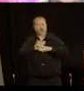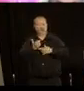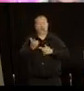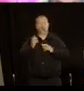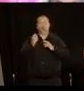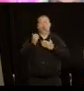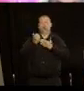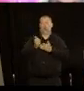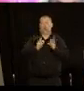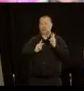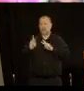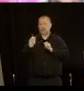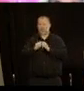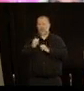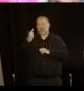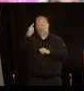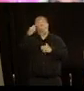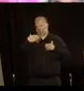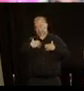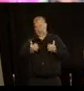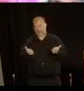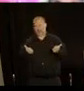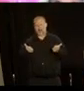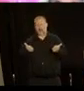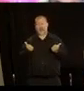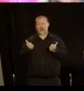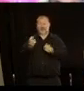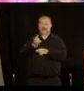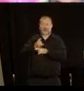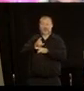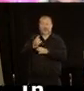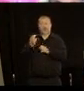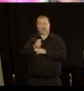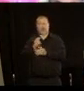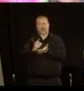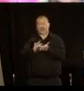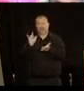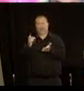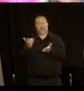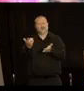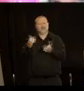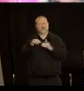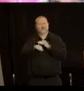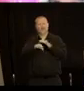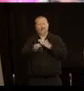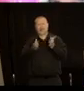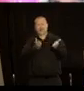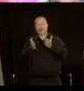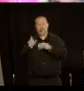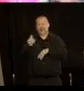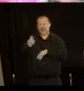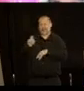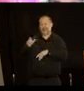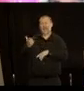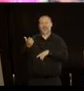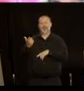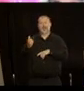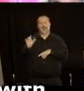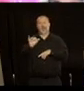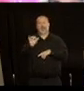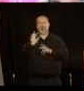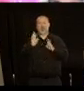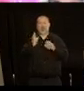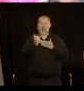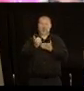helping individuals with mental health and substance use issues access the services needed, as well as